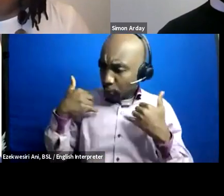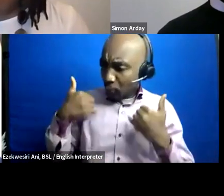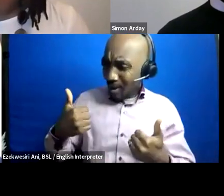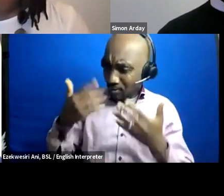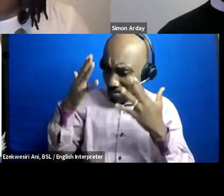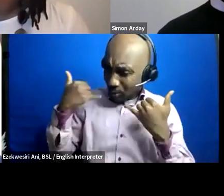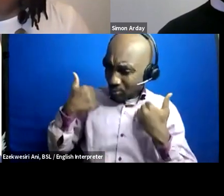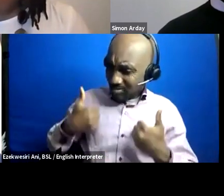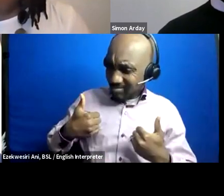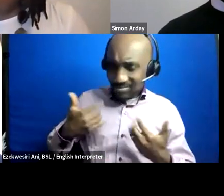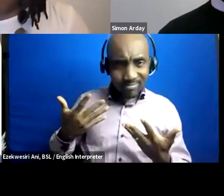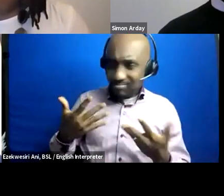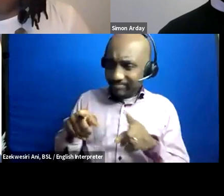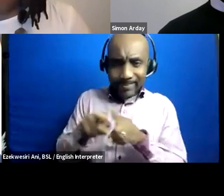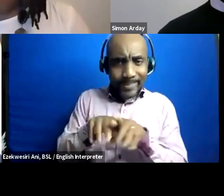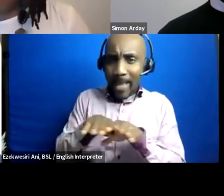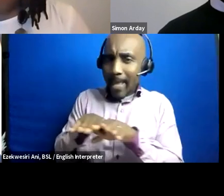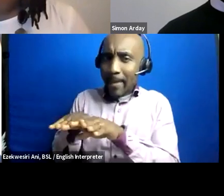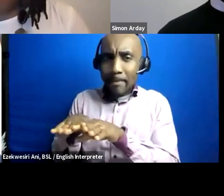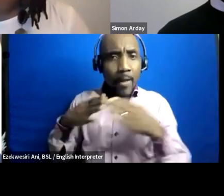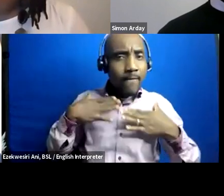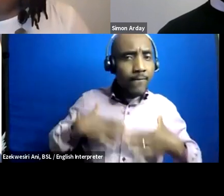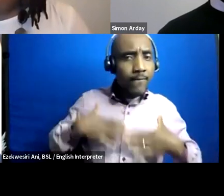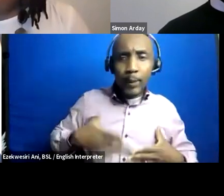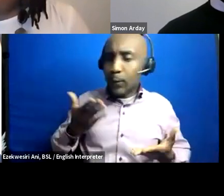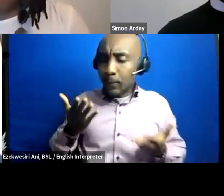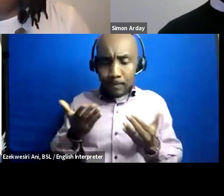illness, you know, you treat it with compassion and care. You know,